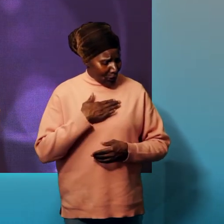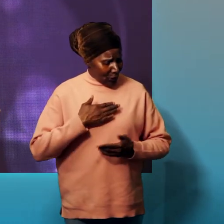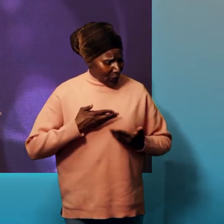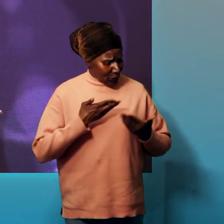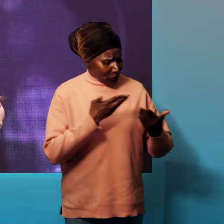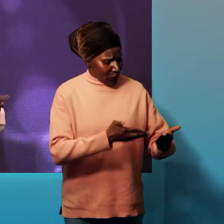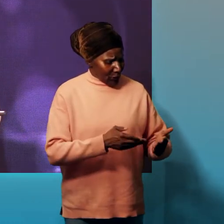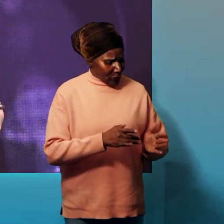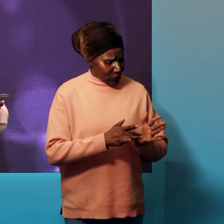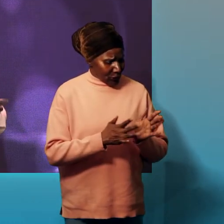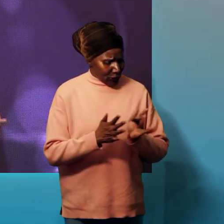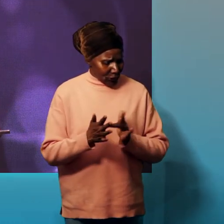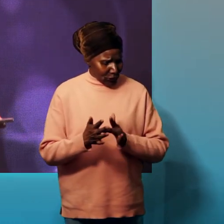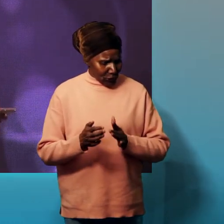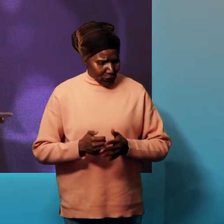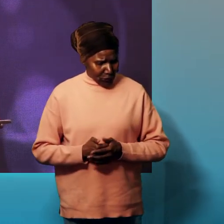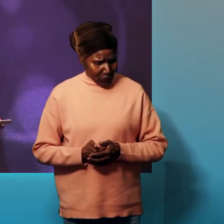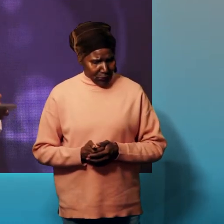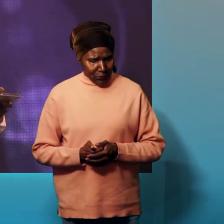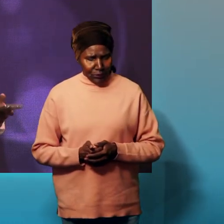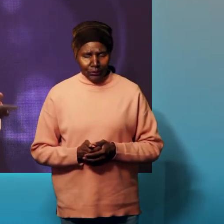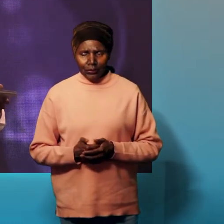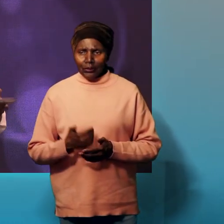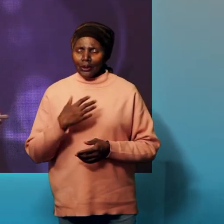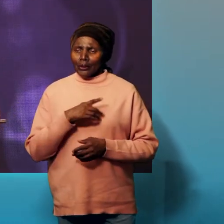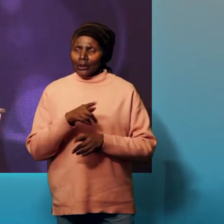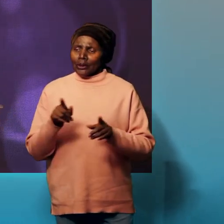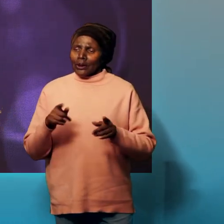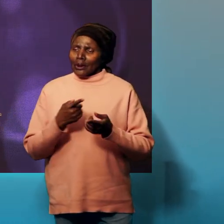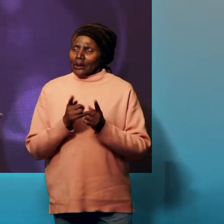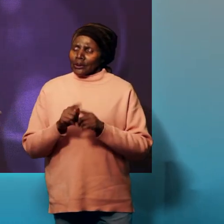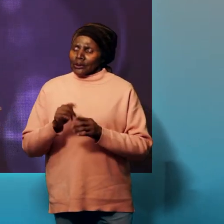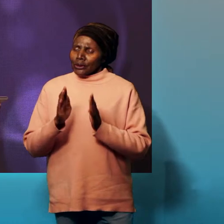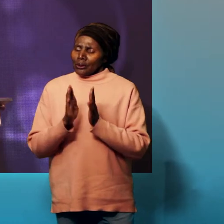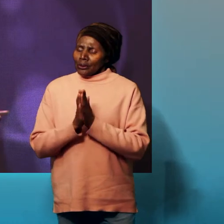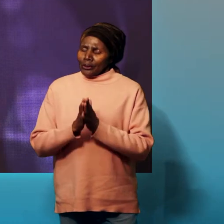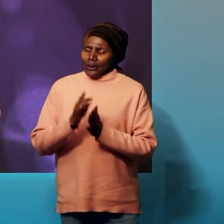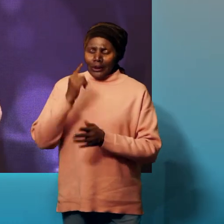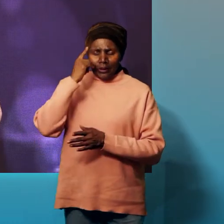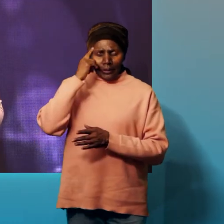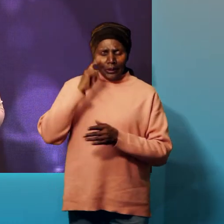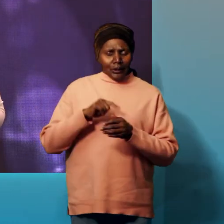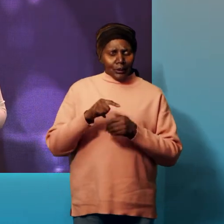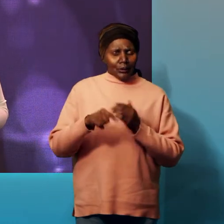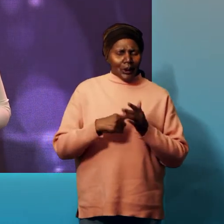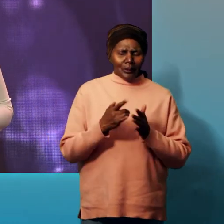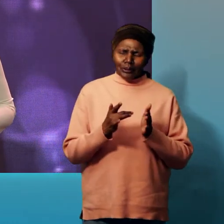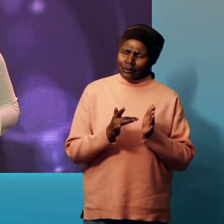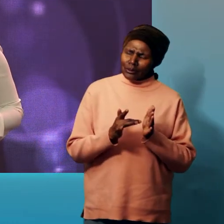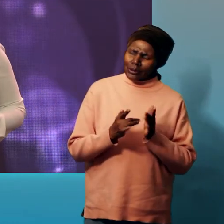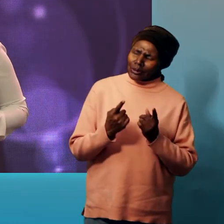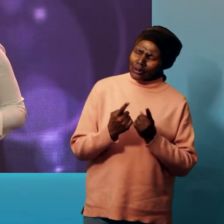Jesus. And so I want us to begin to pray and to begin to think about maybe the things that Jesus has called you to